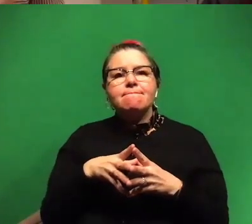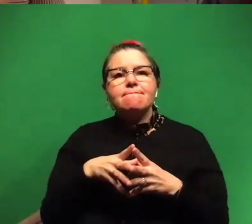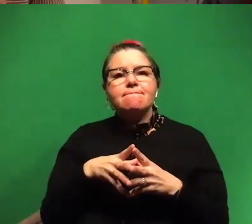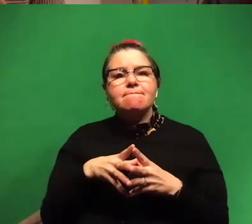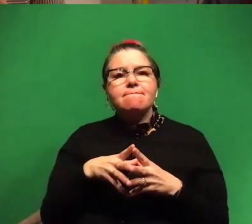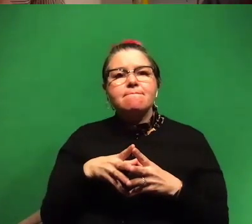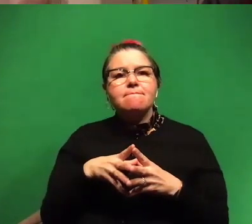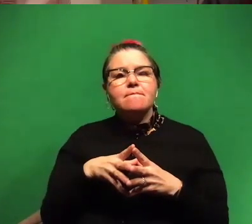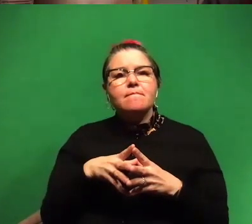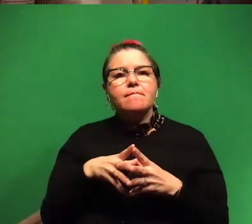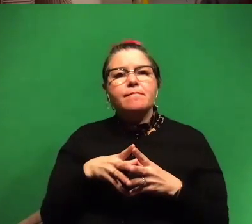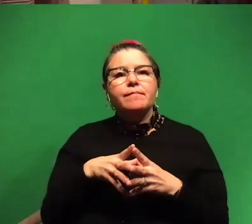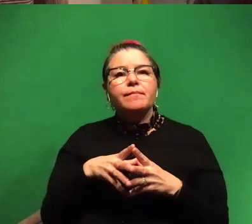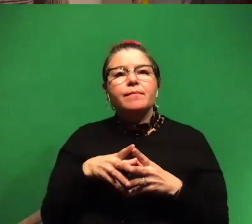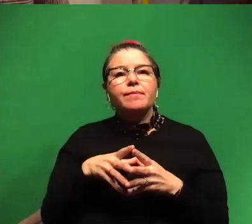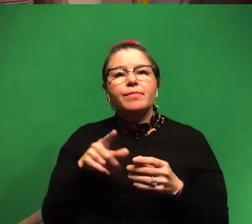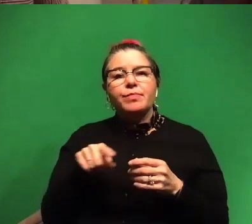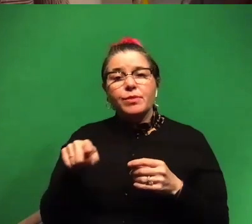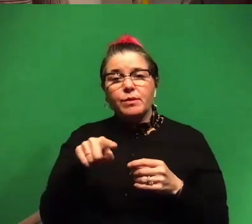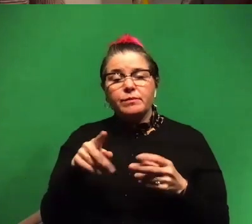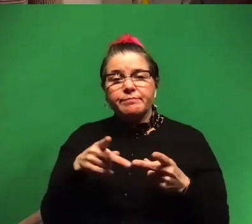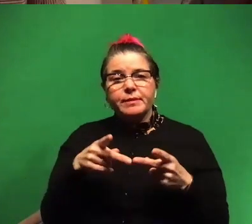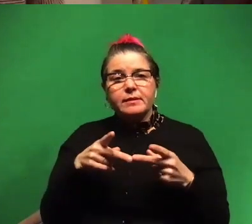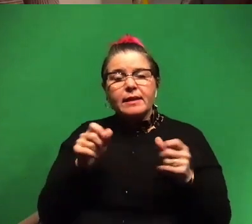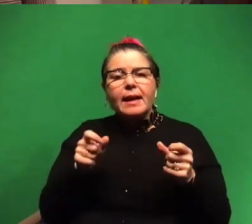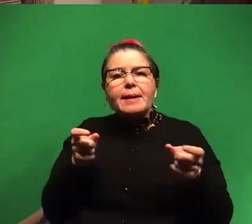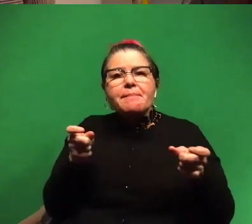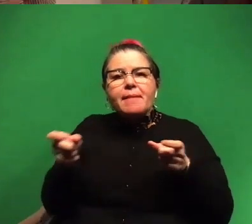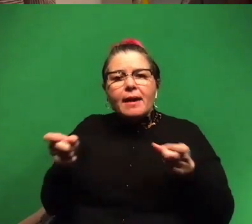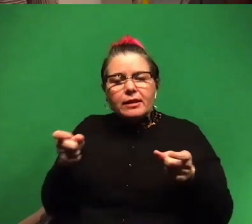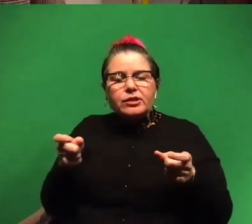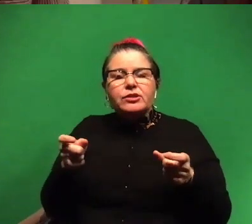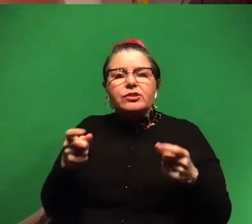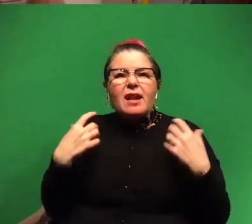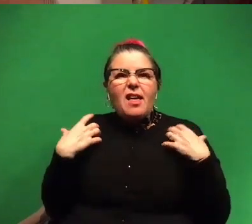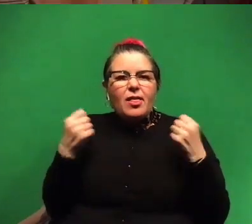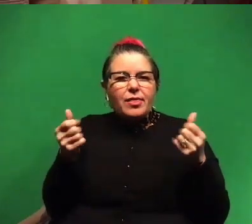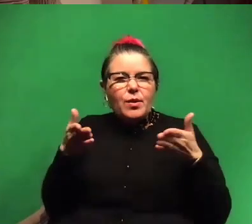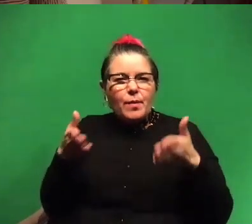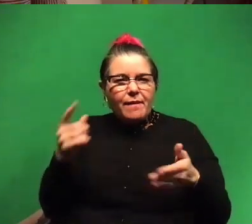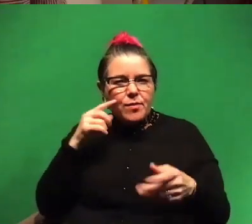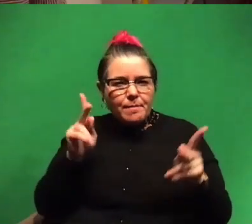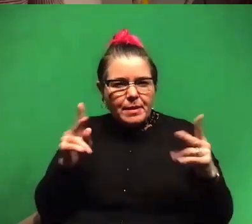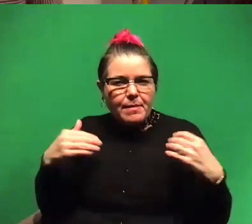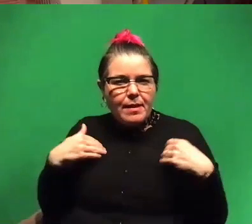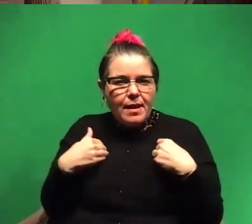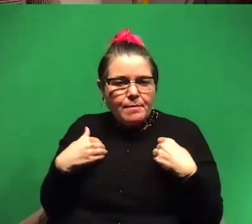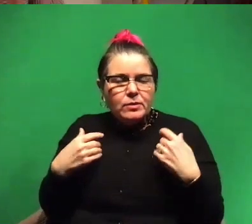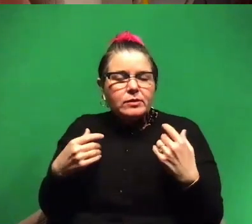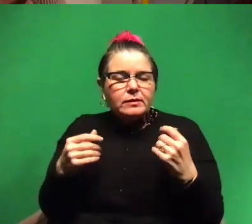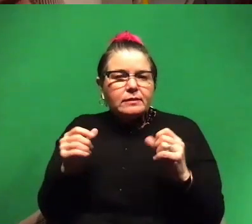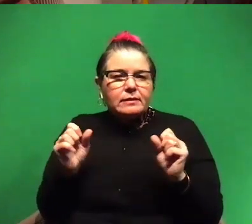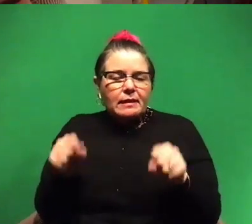those spaces can be managed in a way that's like healthy for people and for animals, and